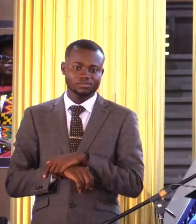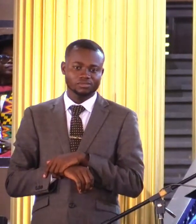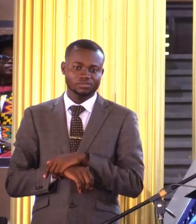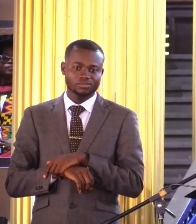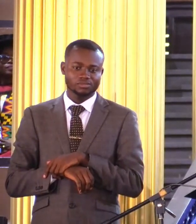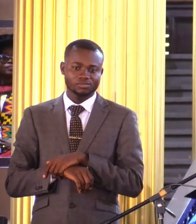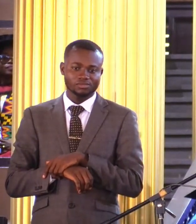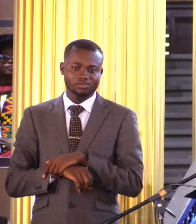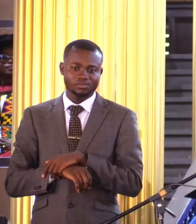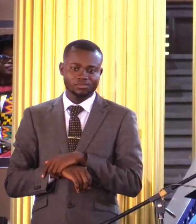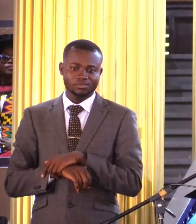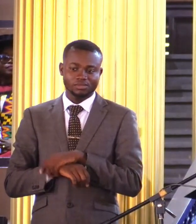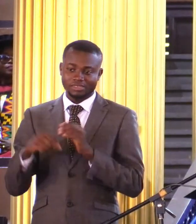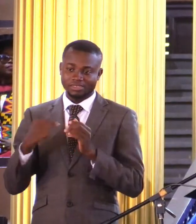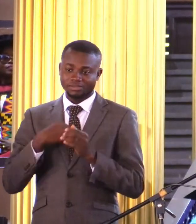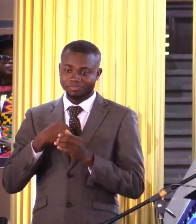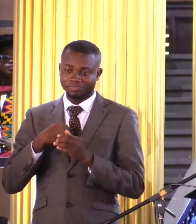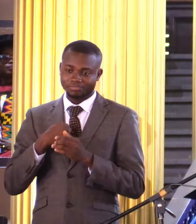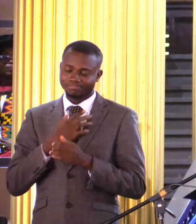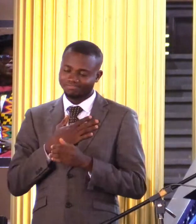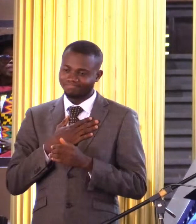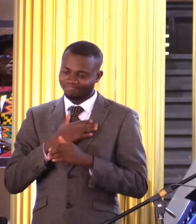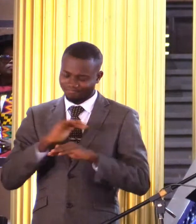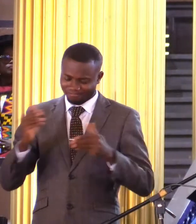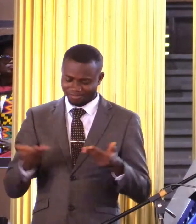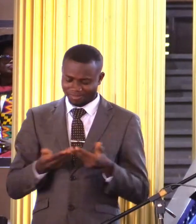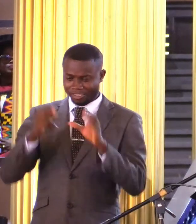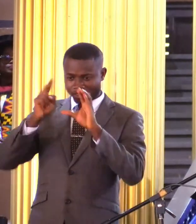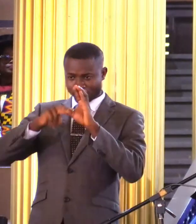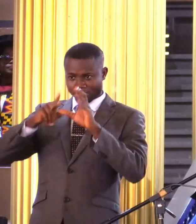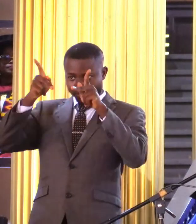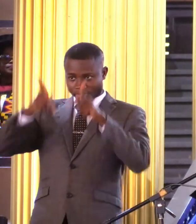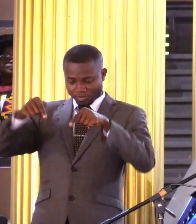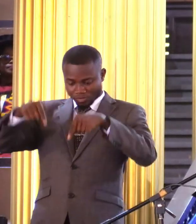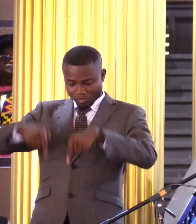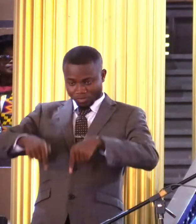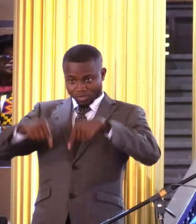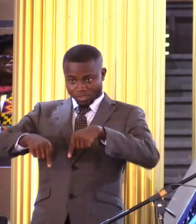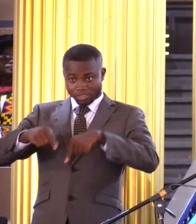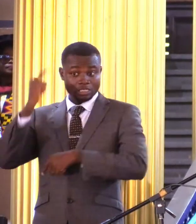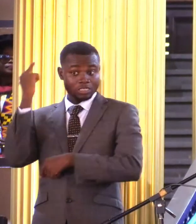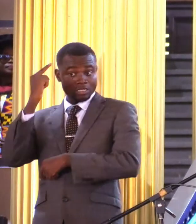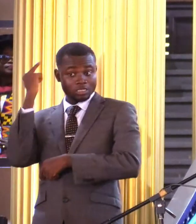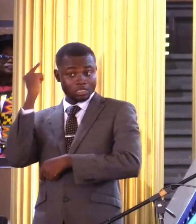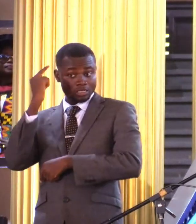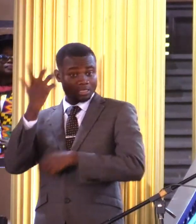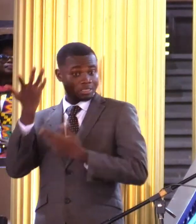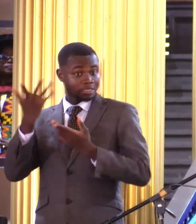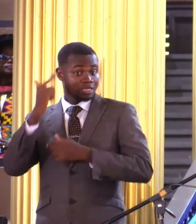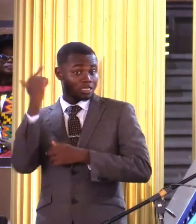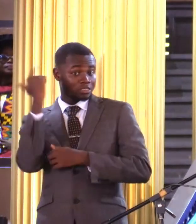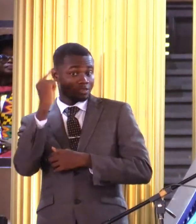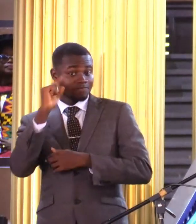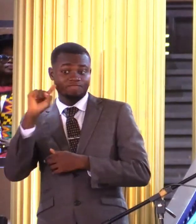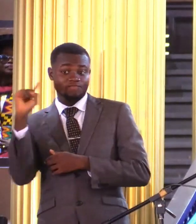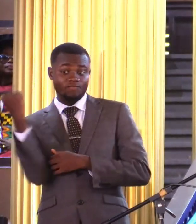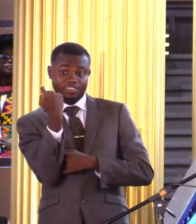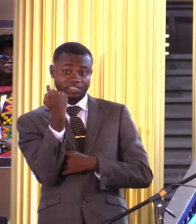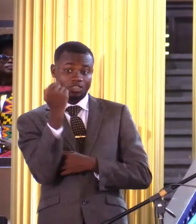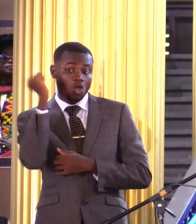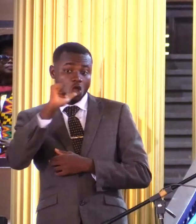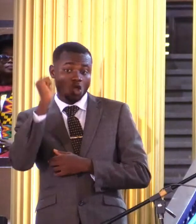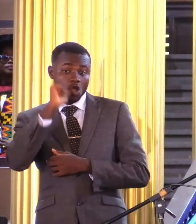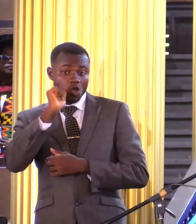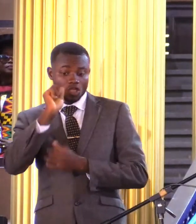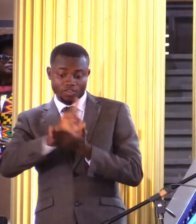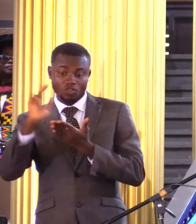I am pleased to introduce the chairperson for today's inaugural lecture. Our chairperson is the first female vice-chancellor of the University